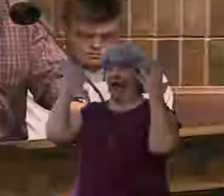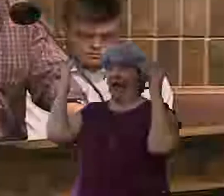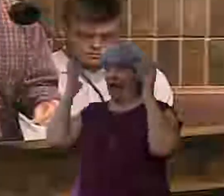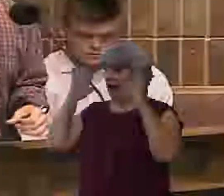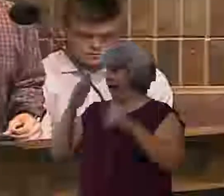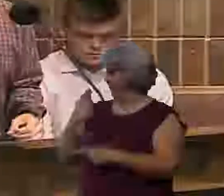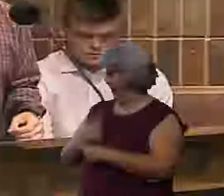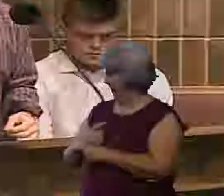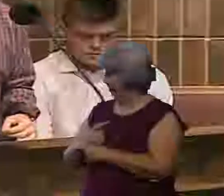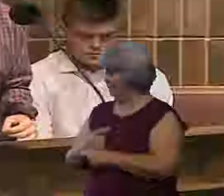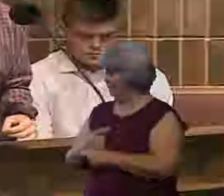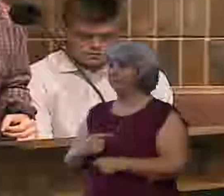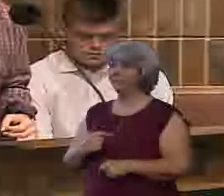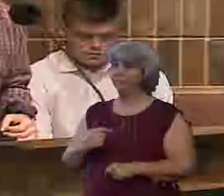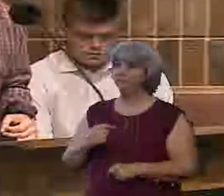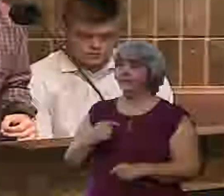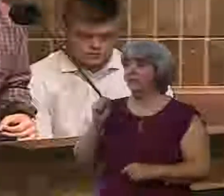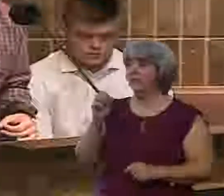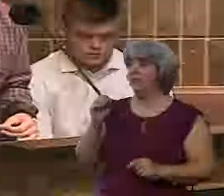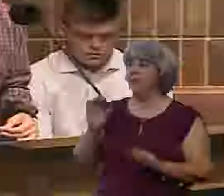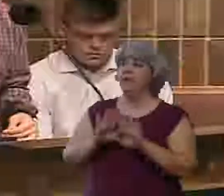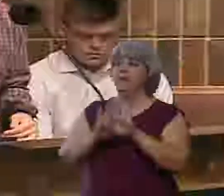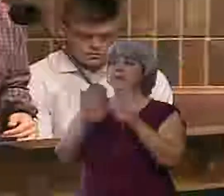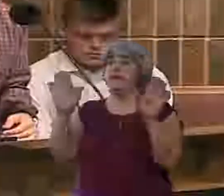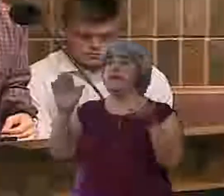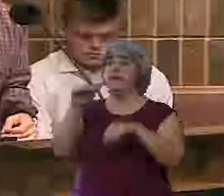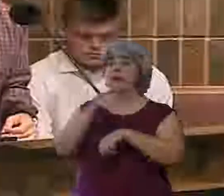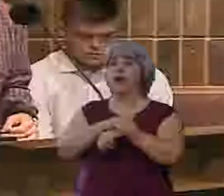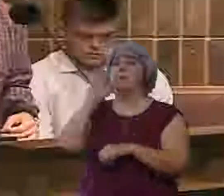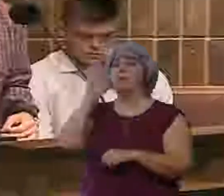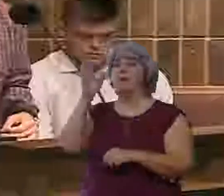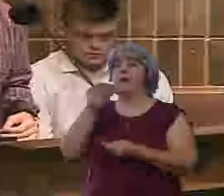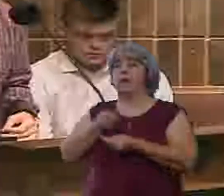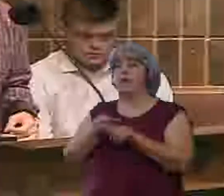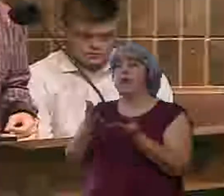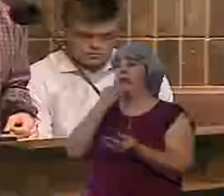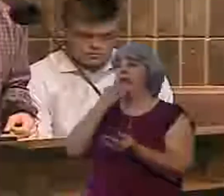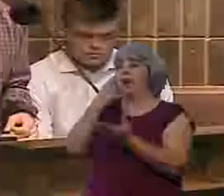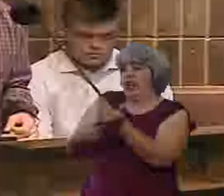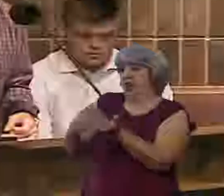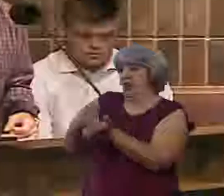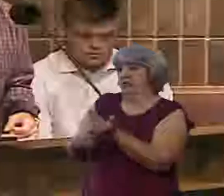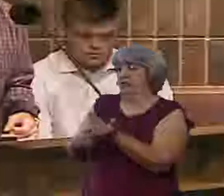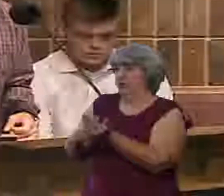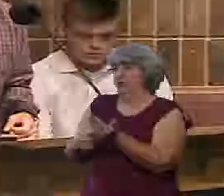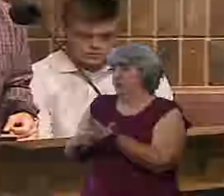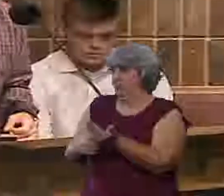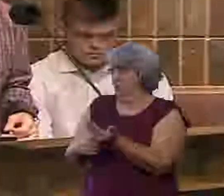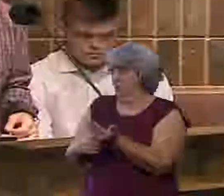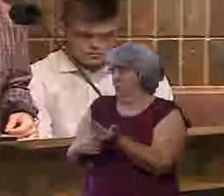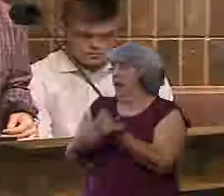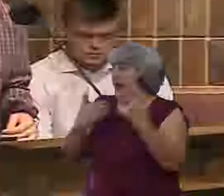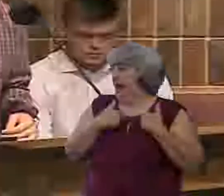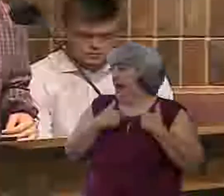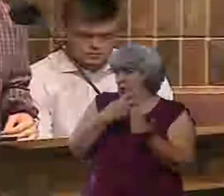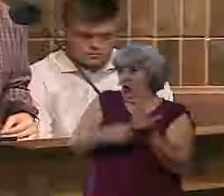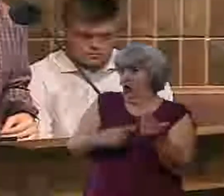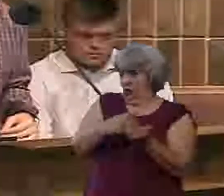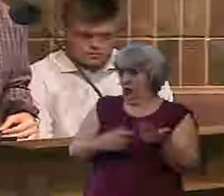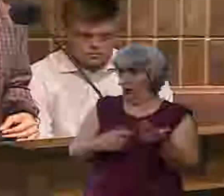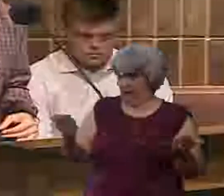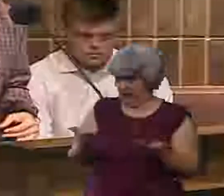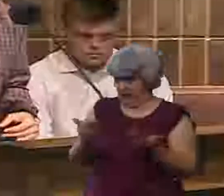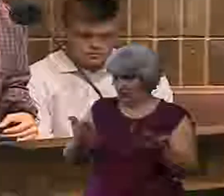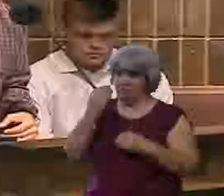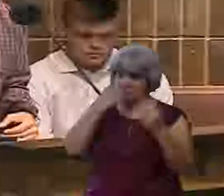on the agenda for next Sunday night, that's our kickoff. We're going to have some hot dogs. The hot dogs will be provided, by the way. After the hot dog dinner,